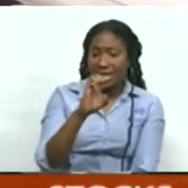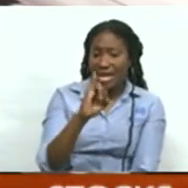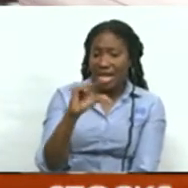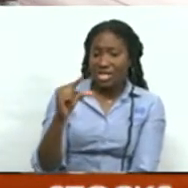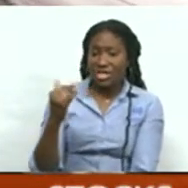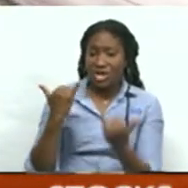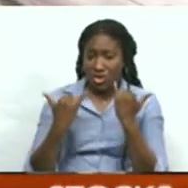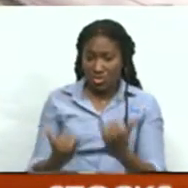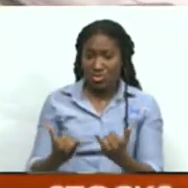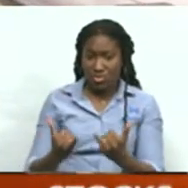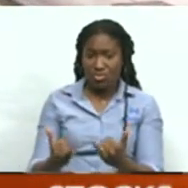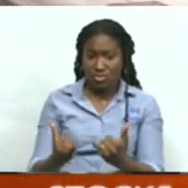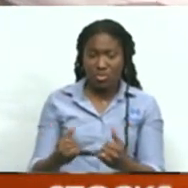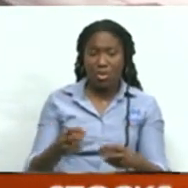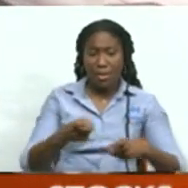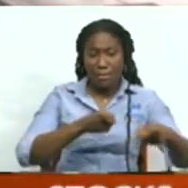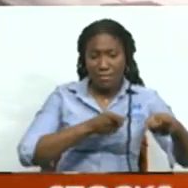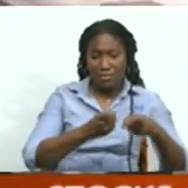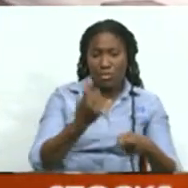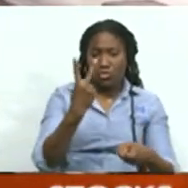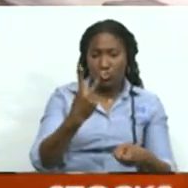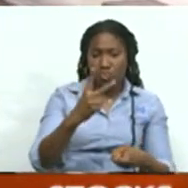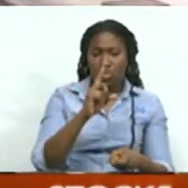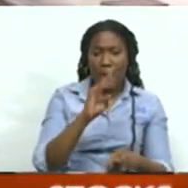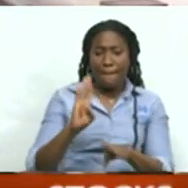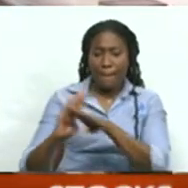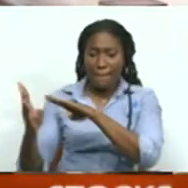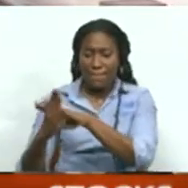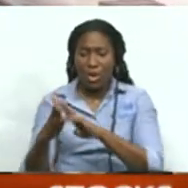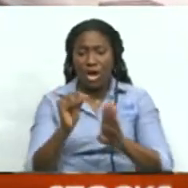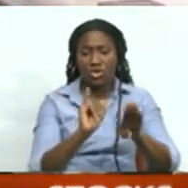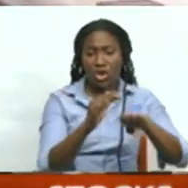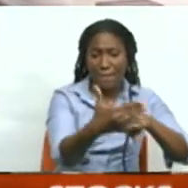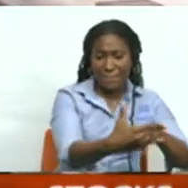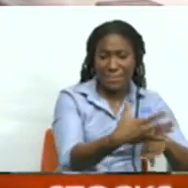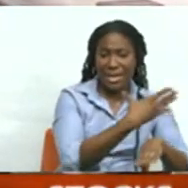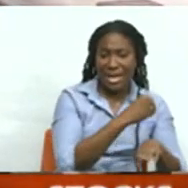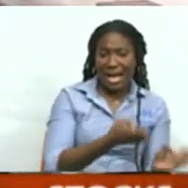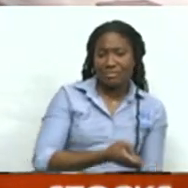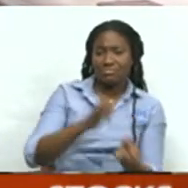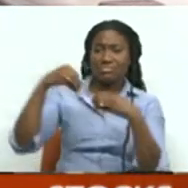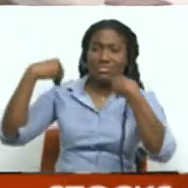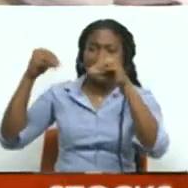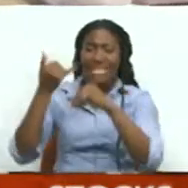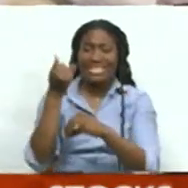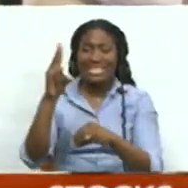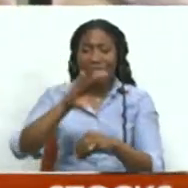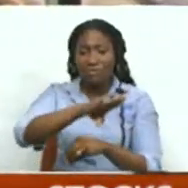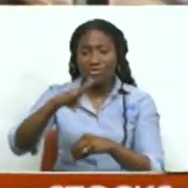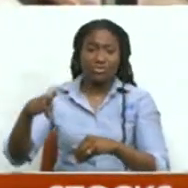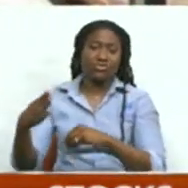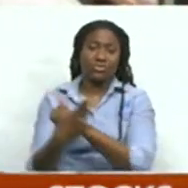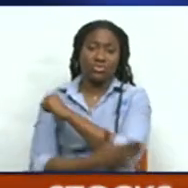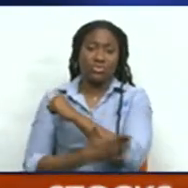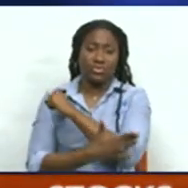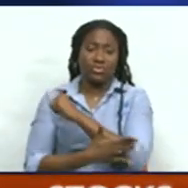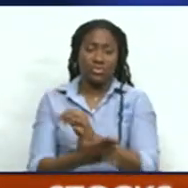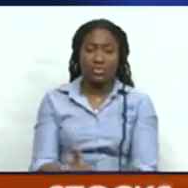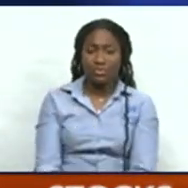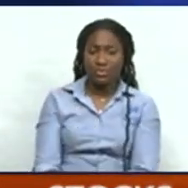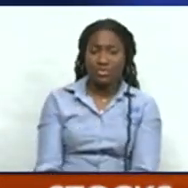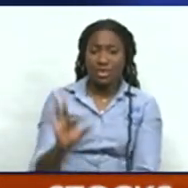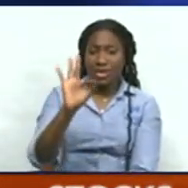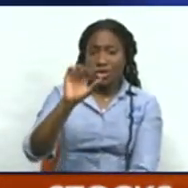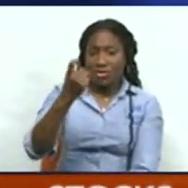2 subsidiaries within Barbados and Jamaica and exports to 17 territories. And now for a look at